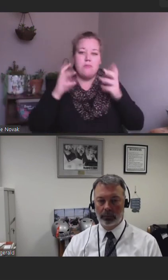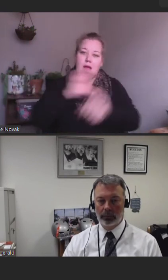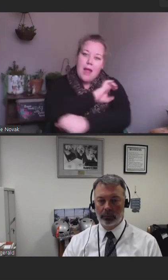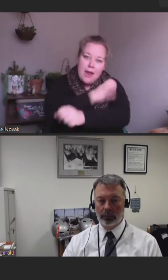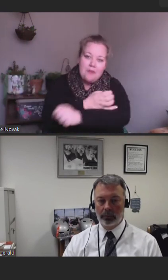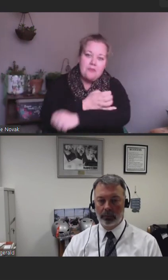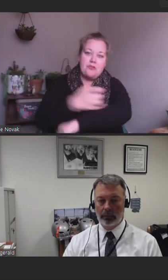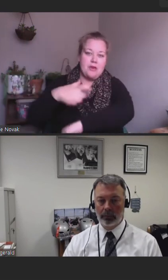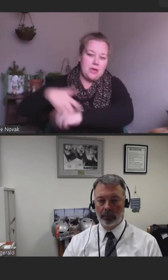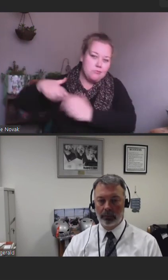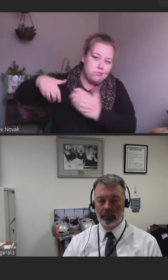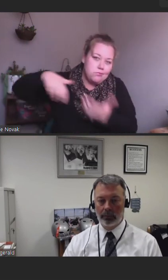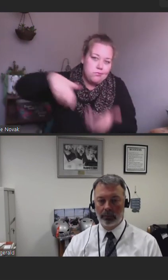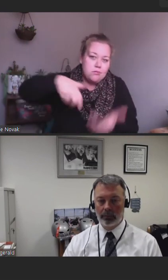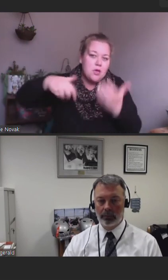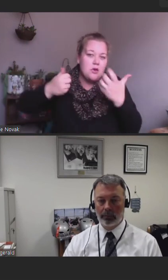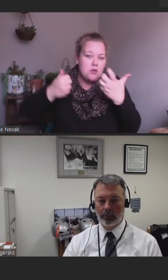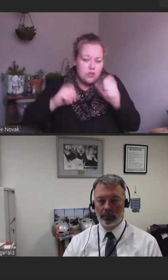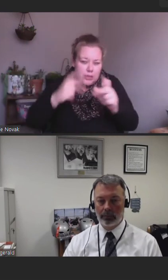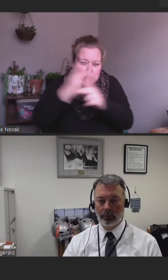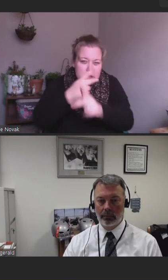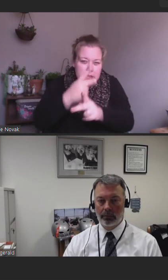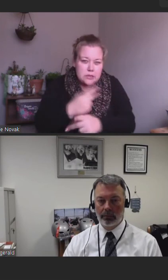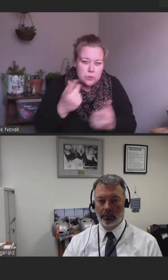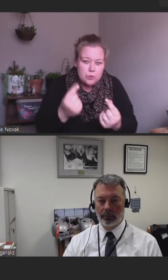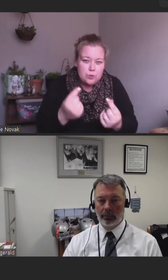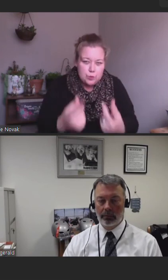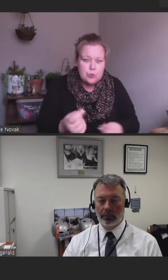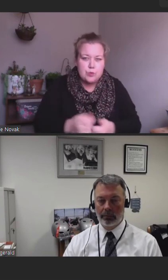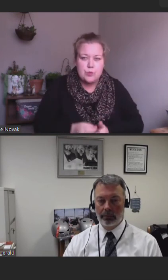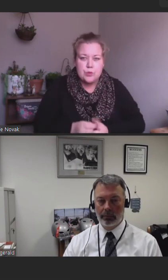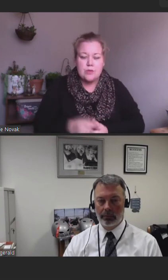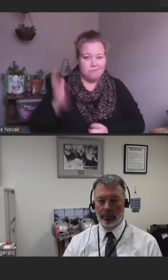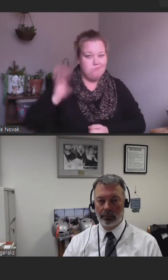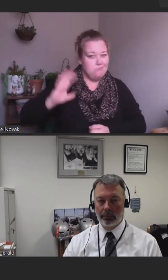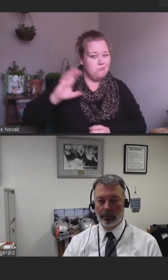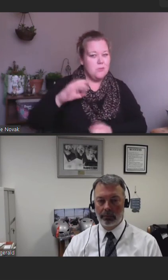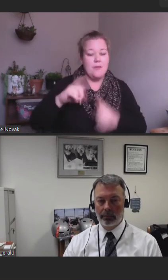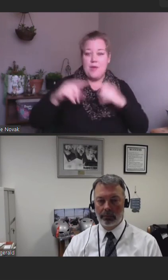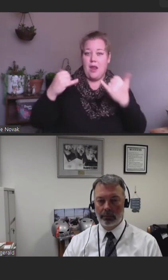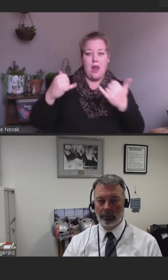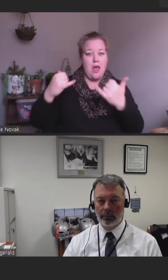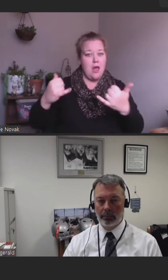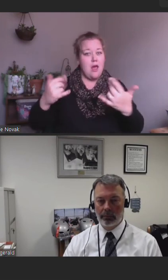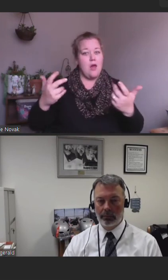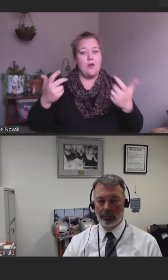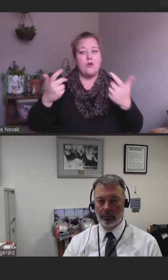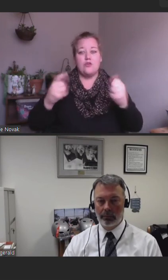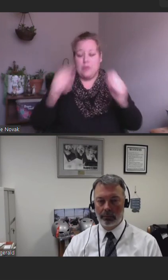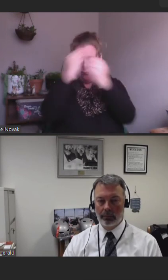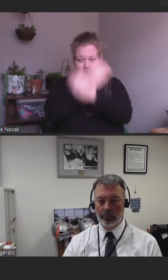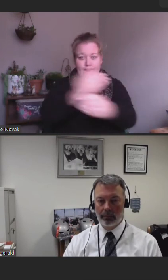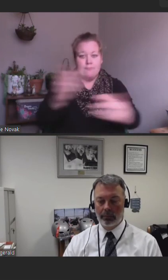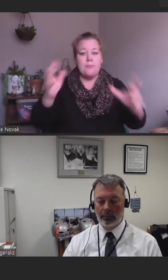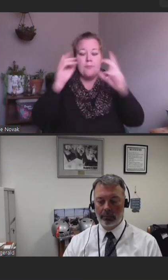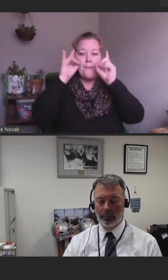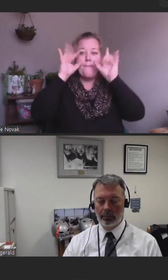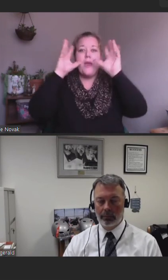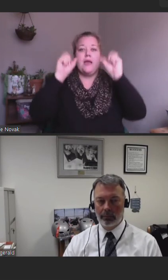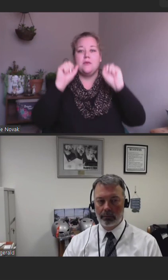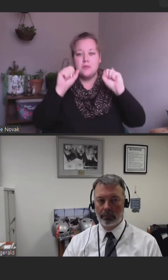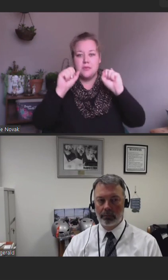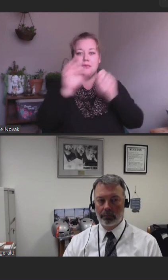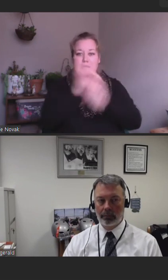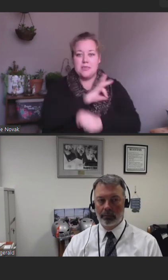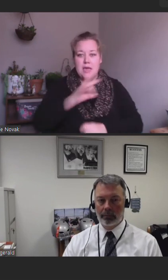into planning our system responses at that time. But right now, I think the message to our amazing staff is this is our